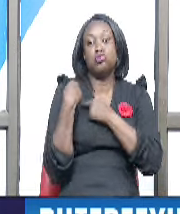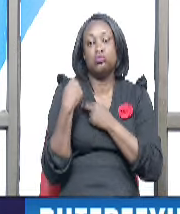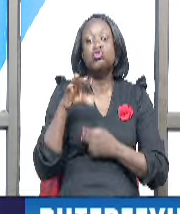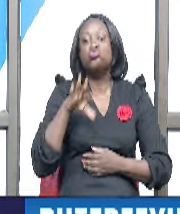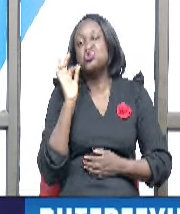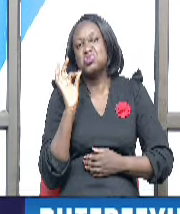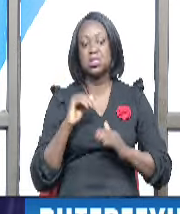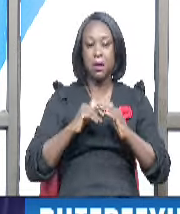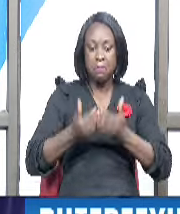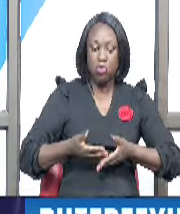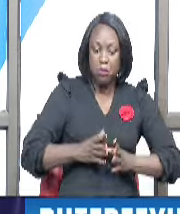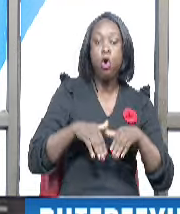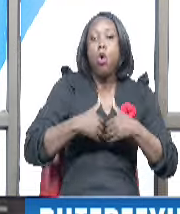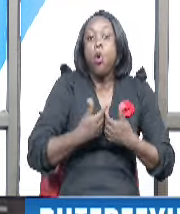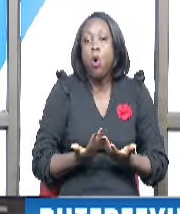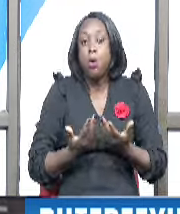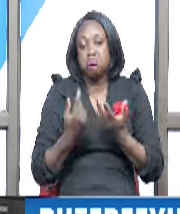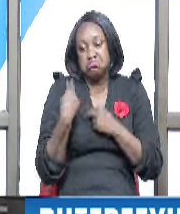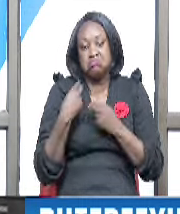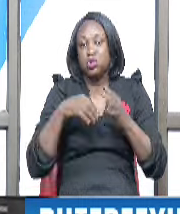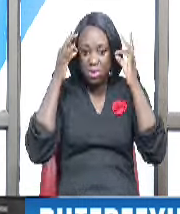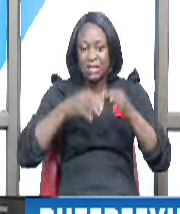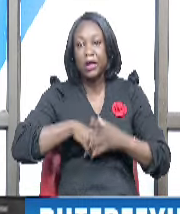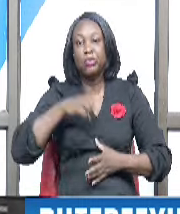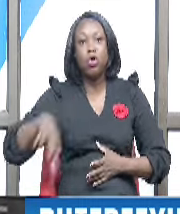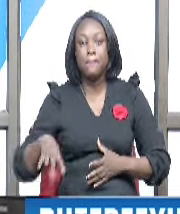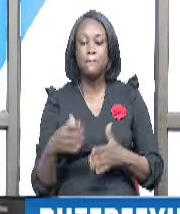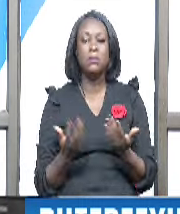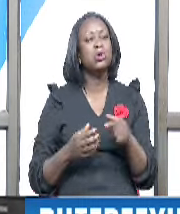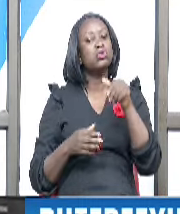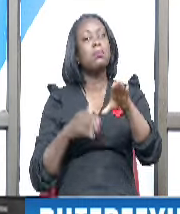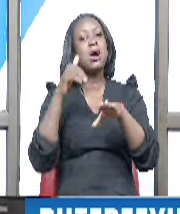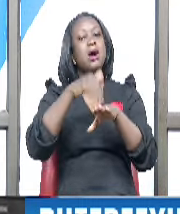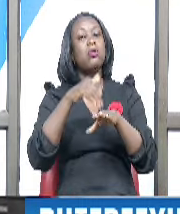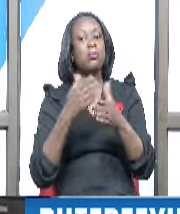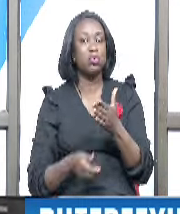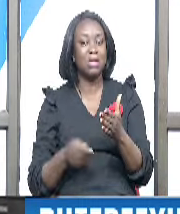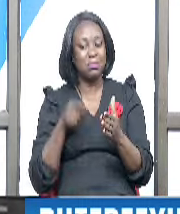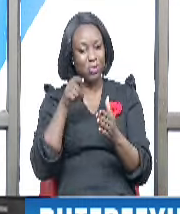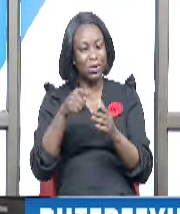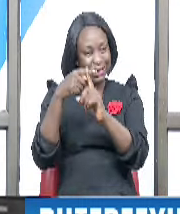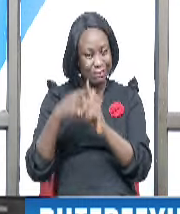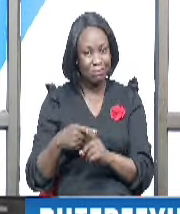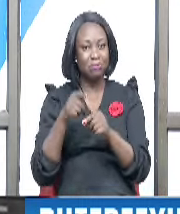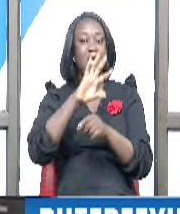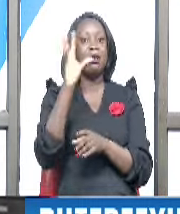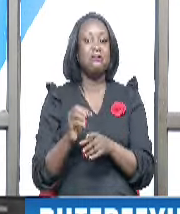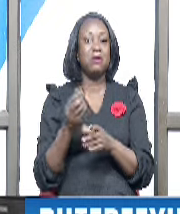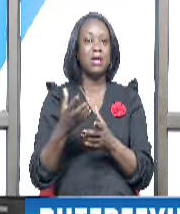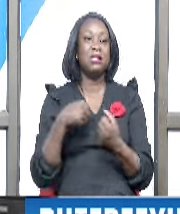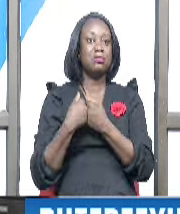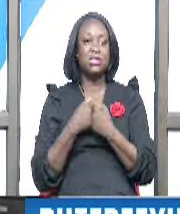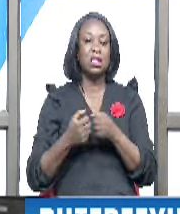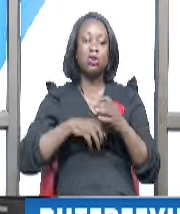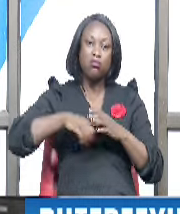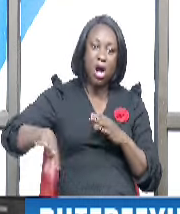to stay with the baby or not. What is your comment on this? Because this is directly on Africans. We have very many challenges of abortion. We have very